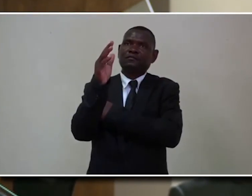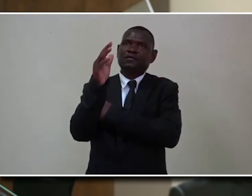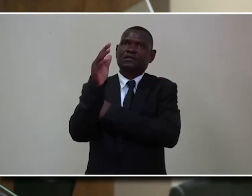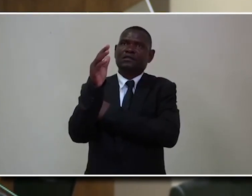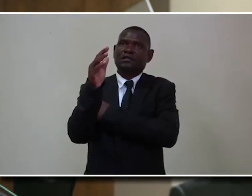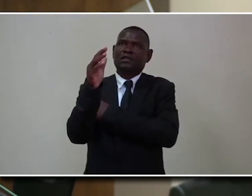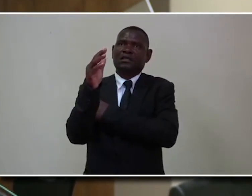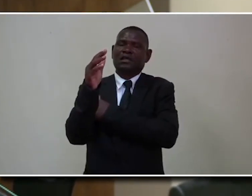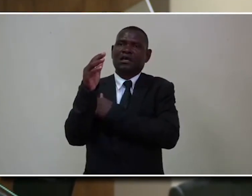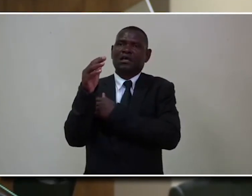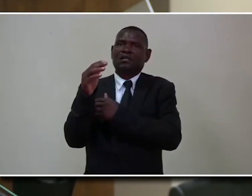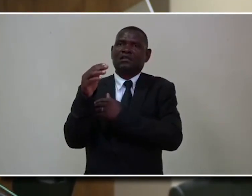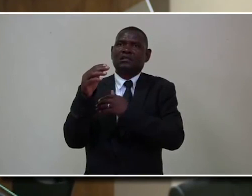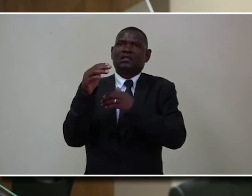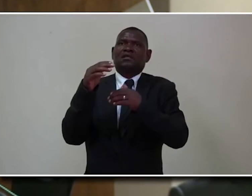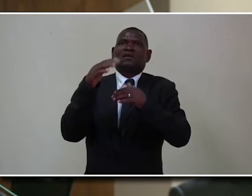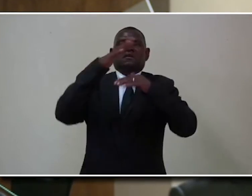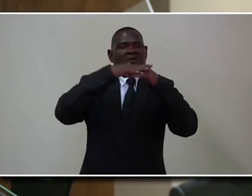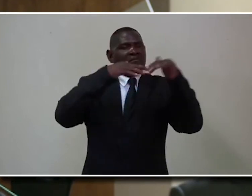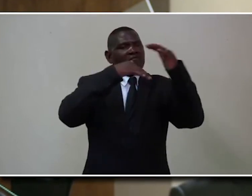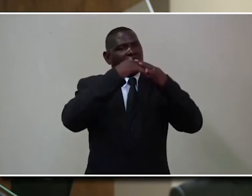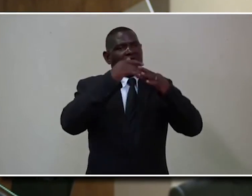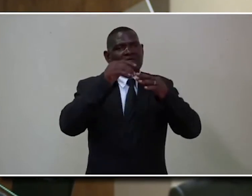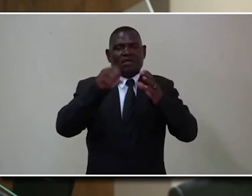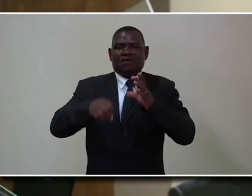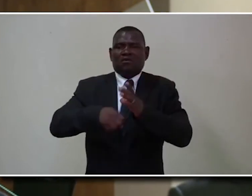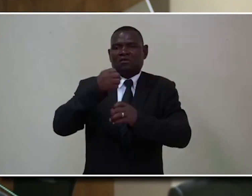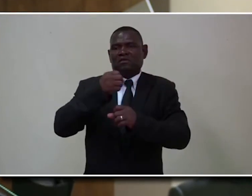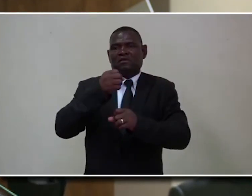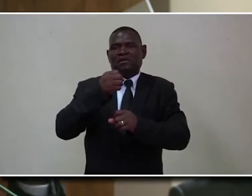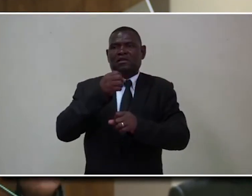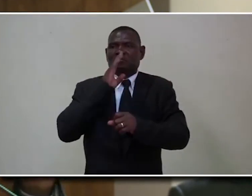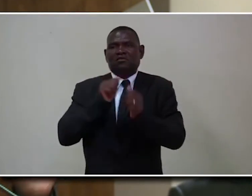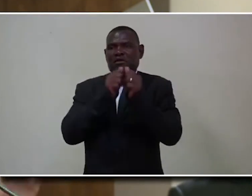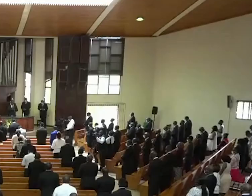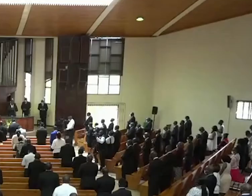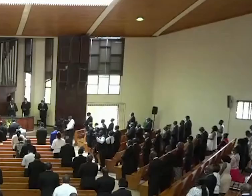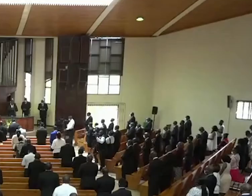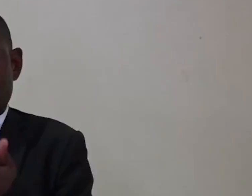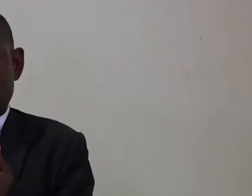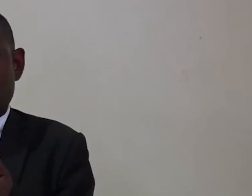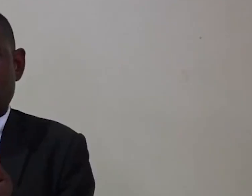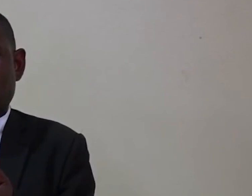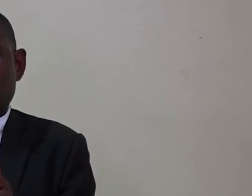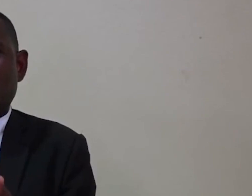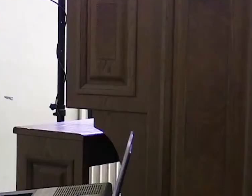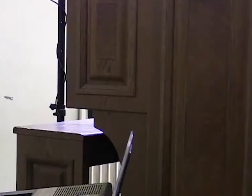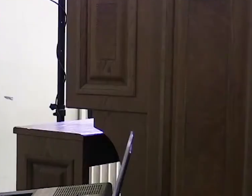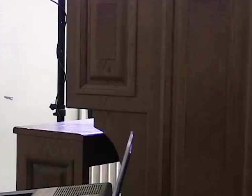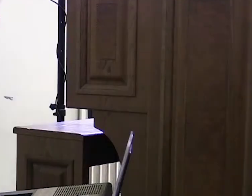of the Holy Spirit be with you all. Amen.